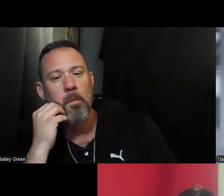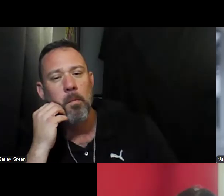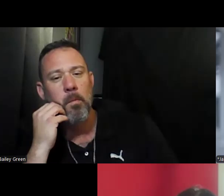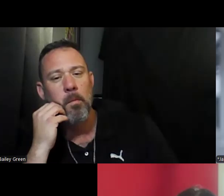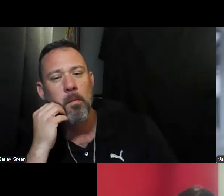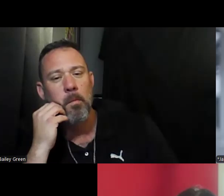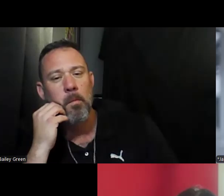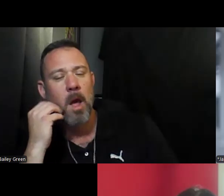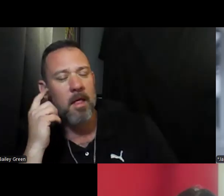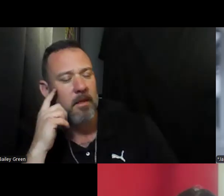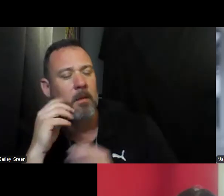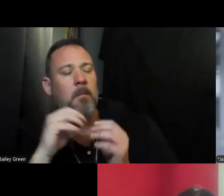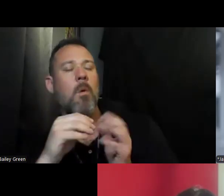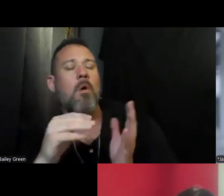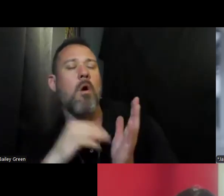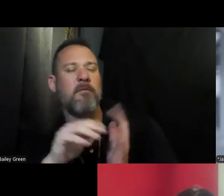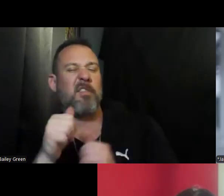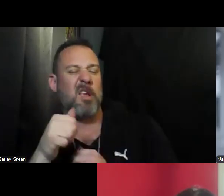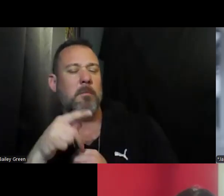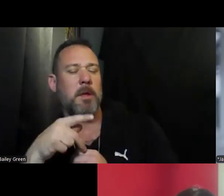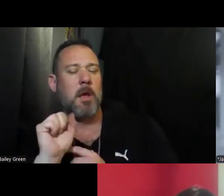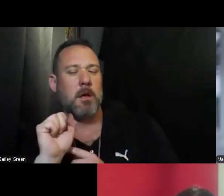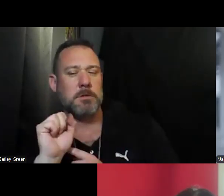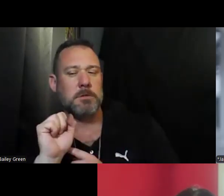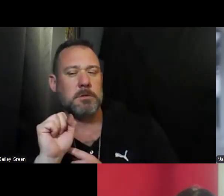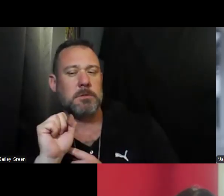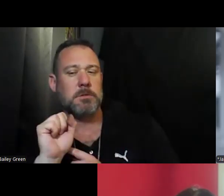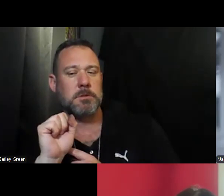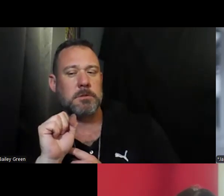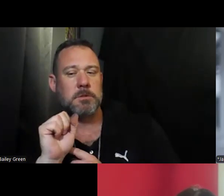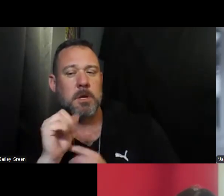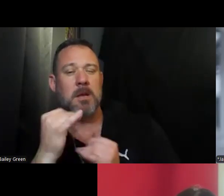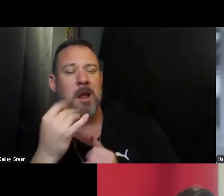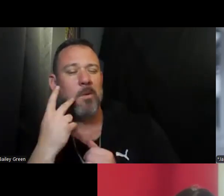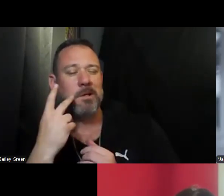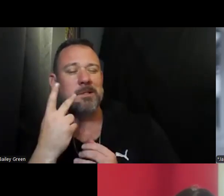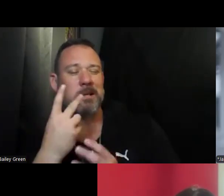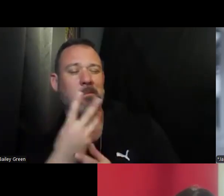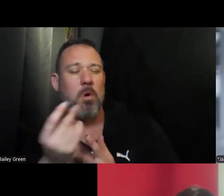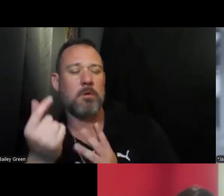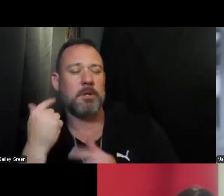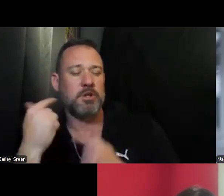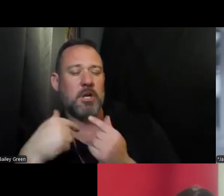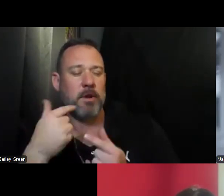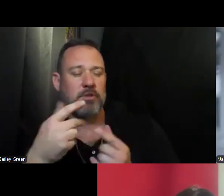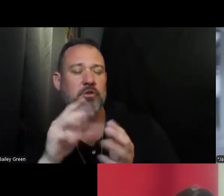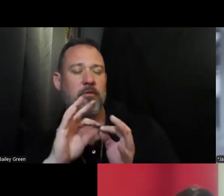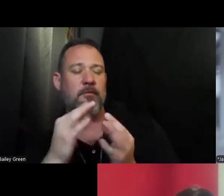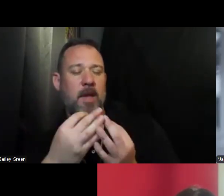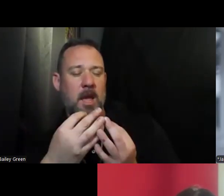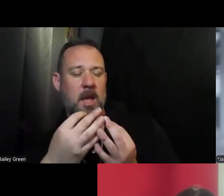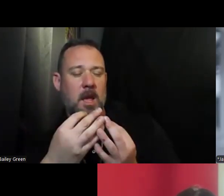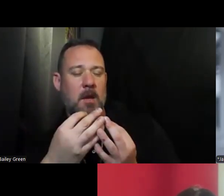I think probably more often than APS is. And now as we're seeing many more multi-generational families, I think